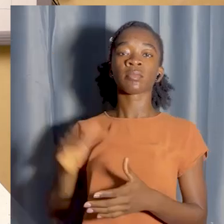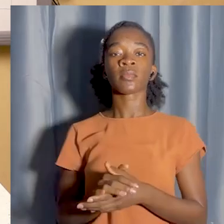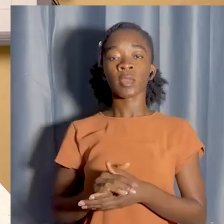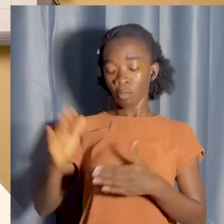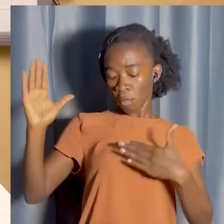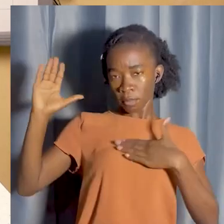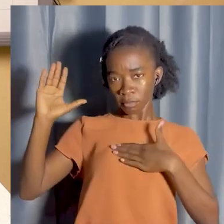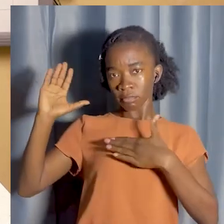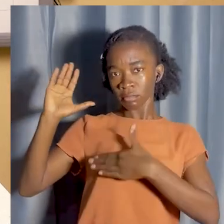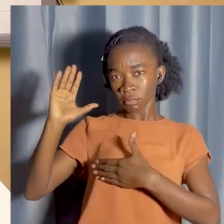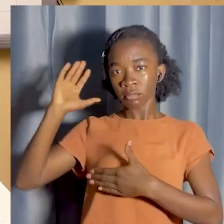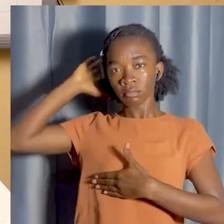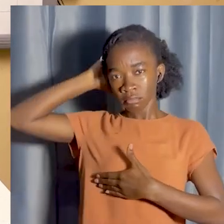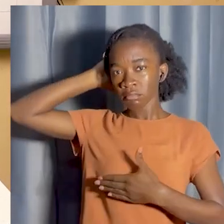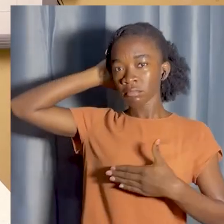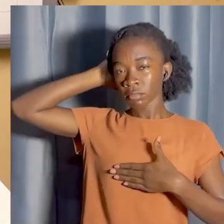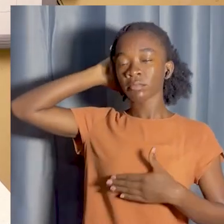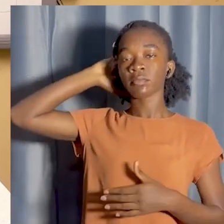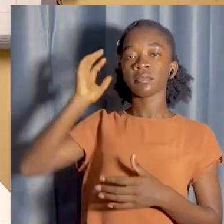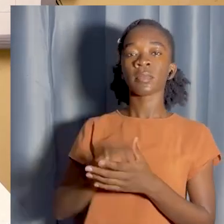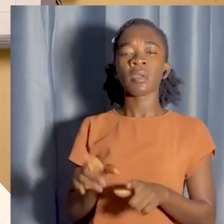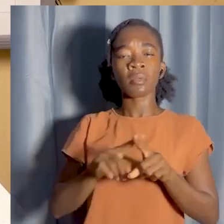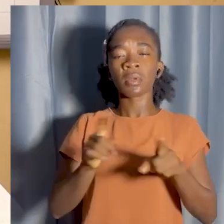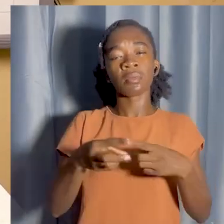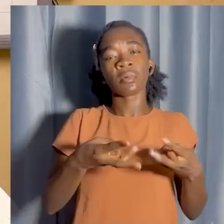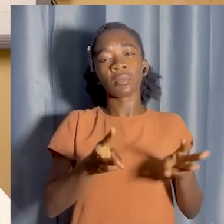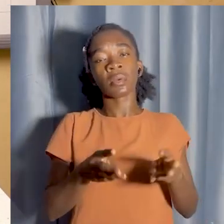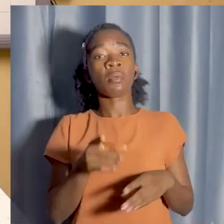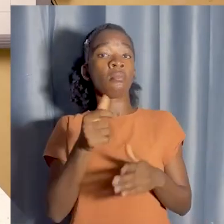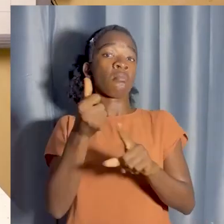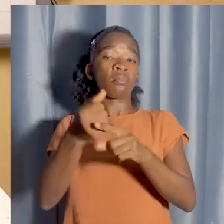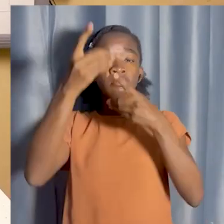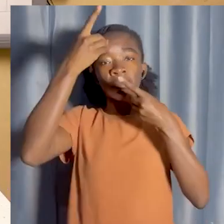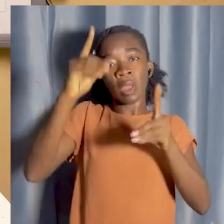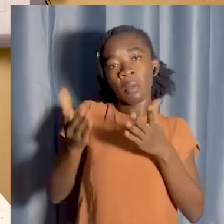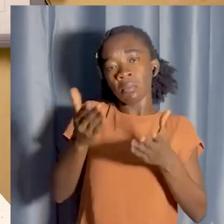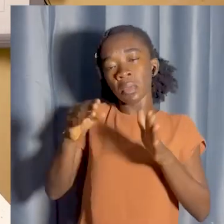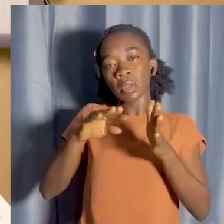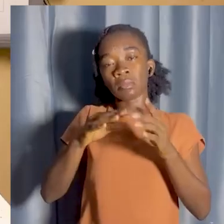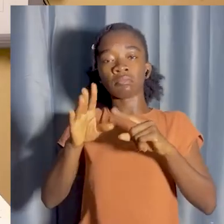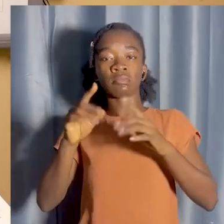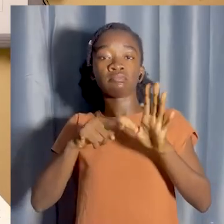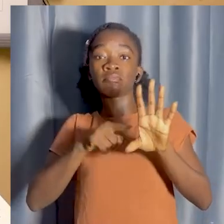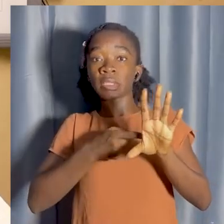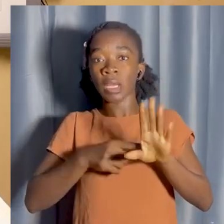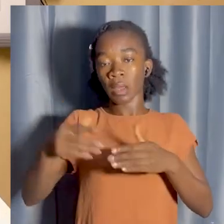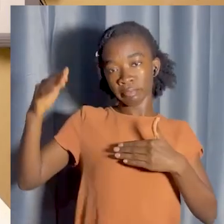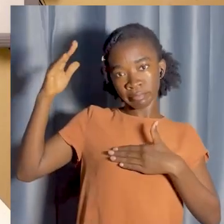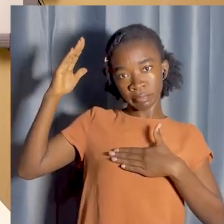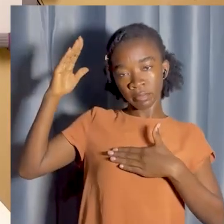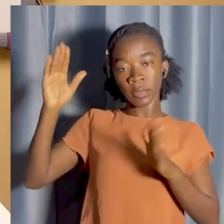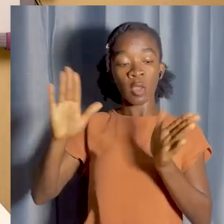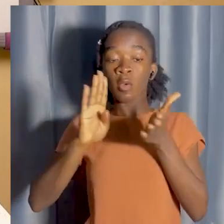breast. So there are various ways in which you can do it. You can decide to start from the middle, and you are using this part of your